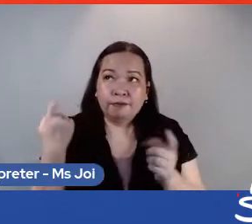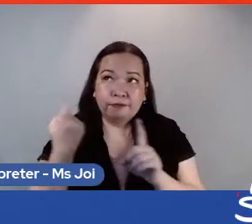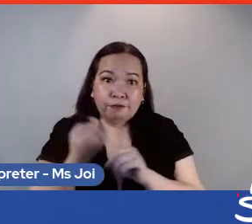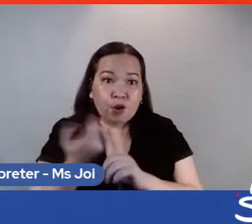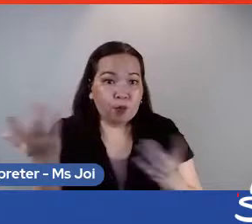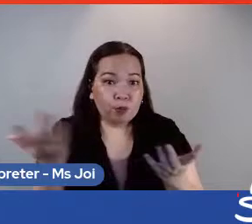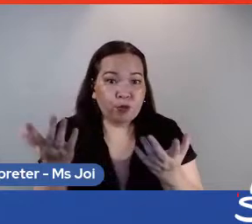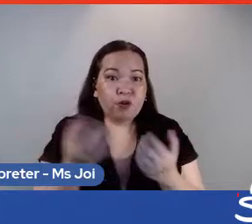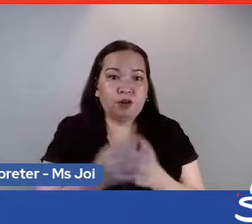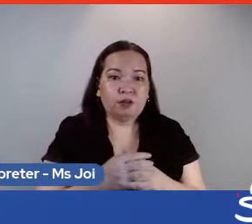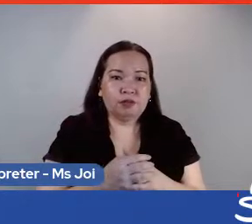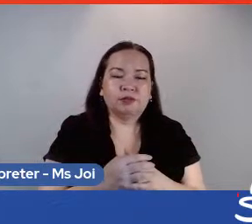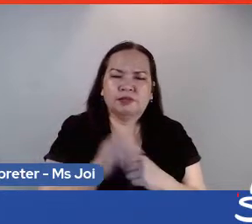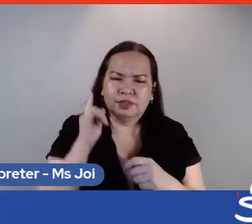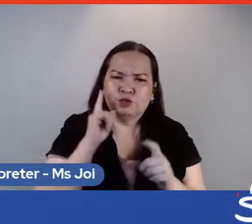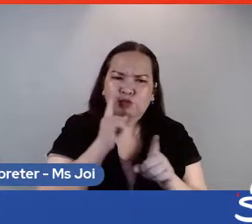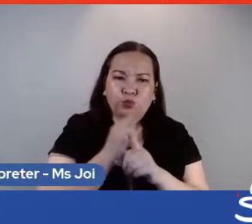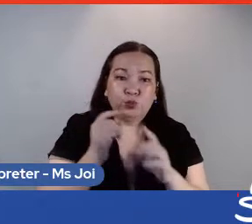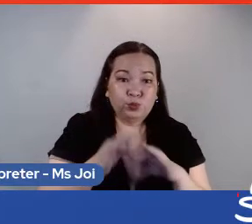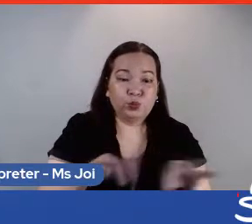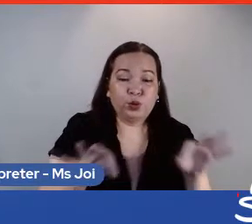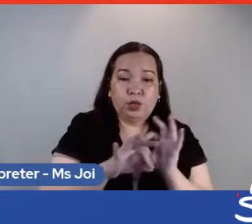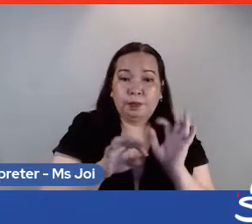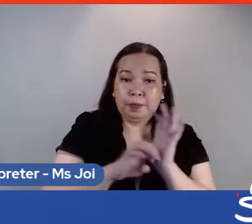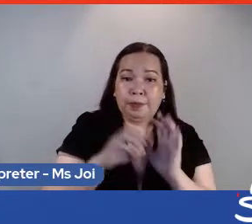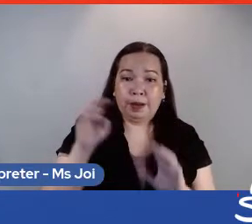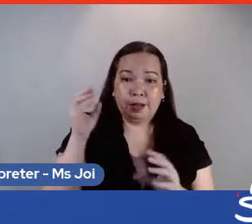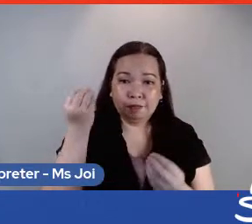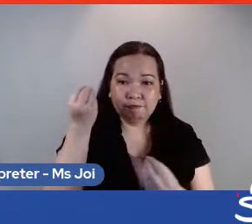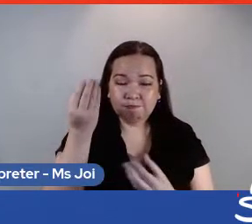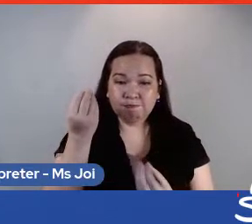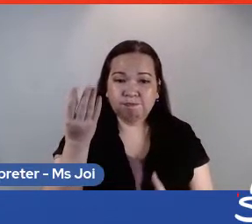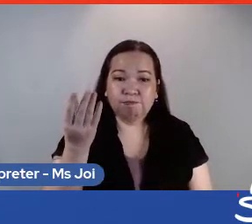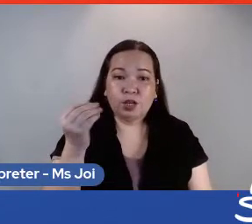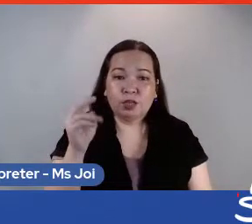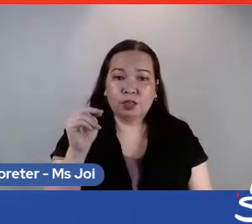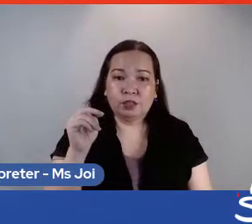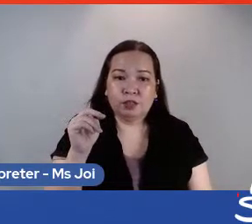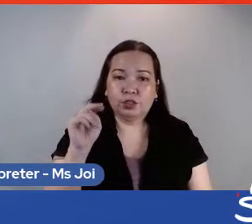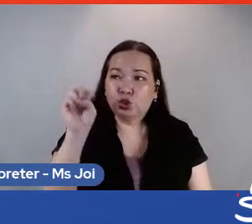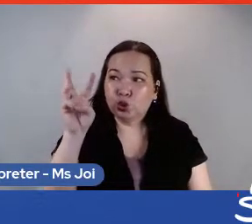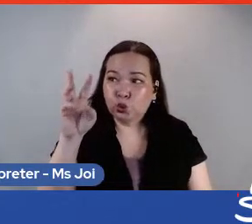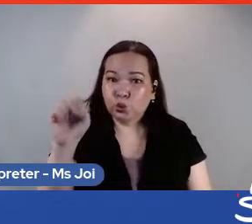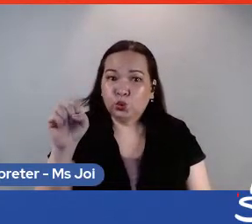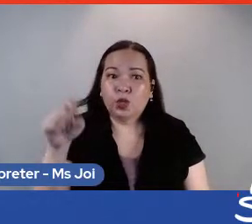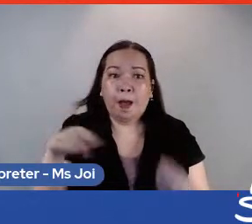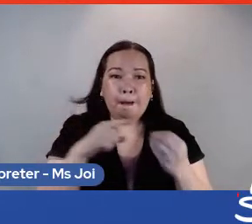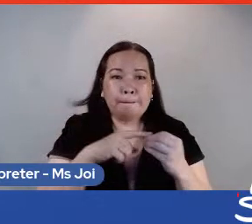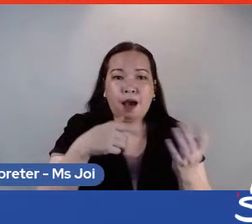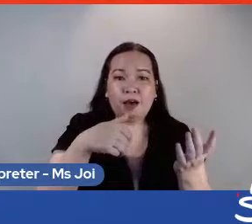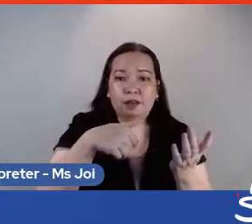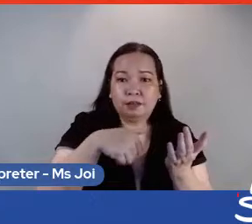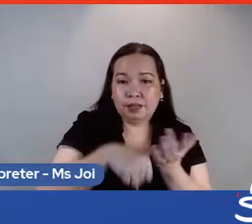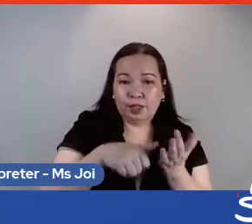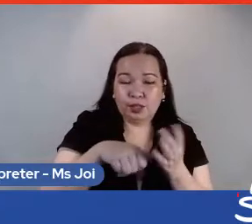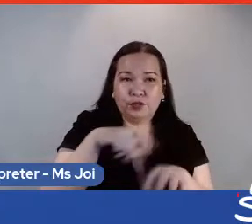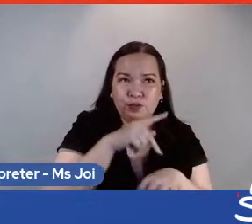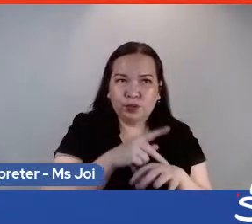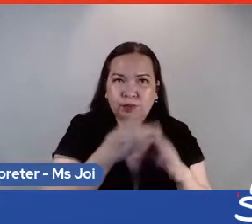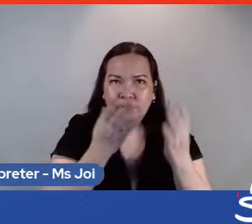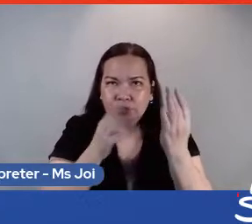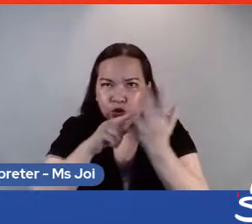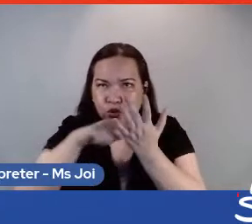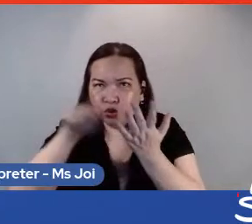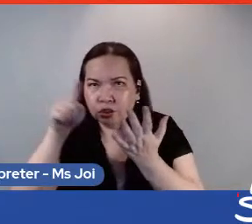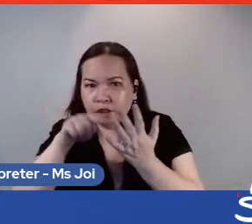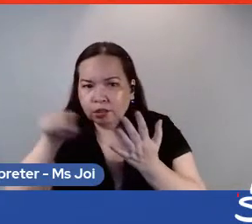this is really important. So for example, if there's a newsy page who's pushing out news on Philippines election, and you look at the page transparency and you see